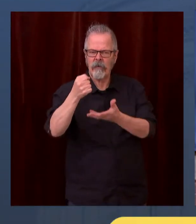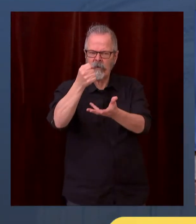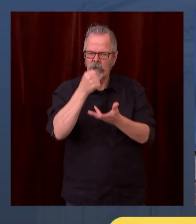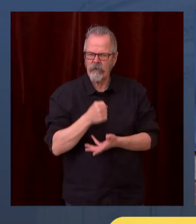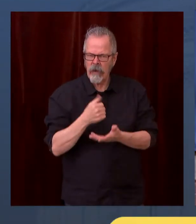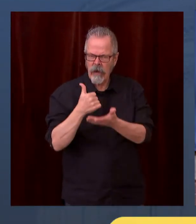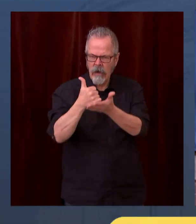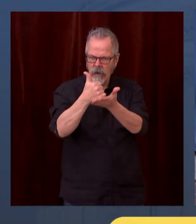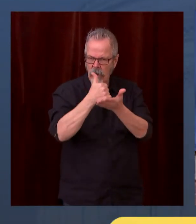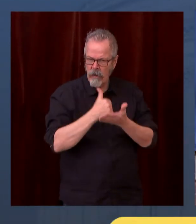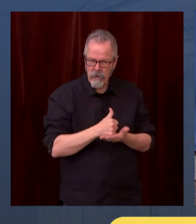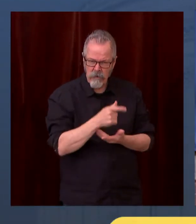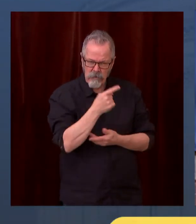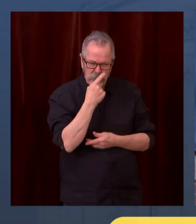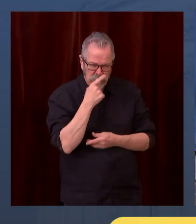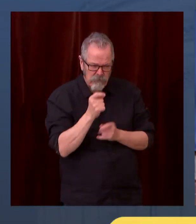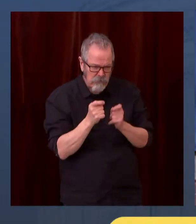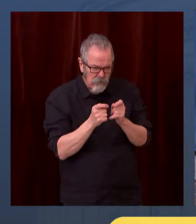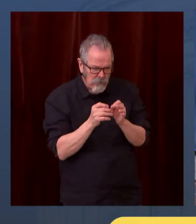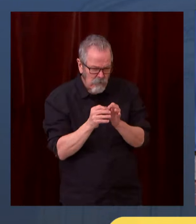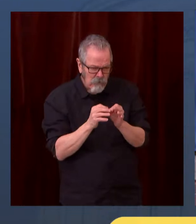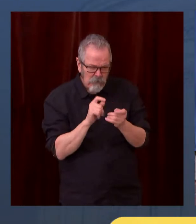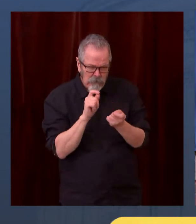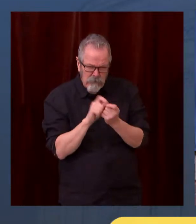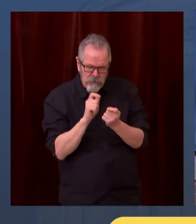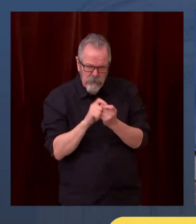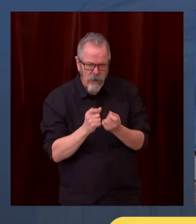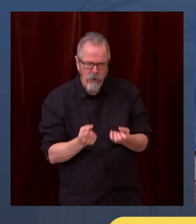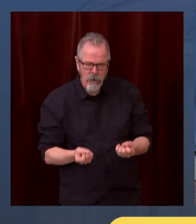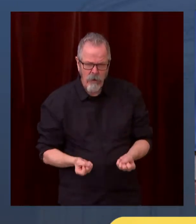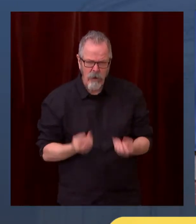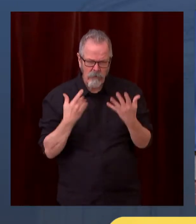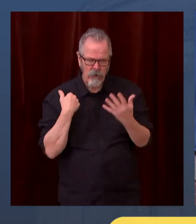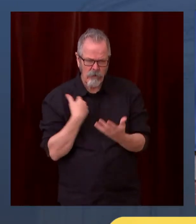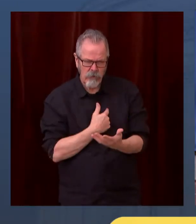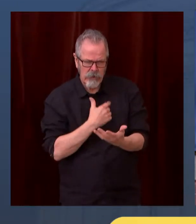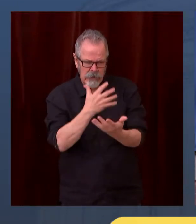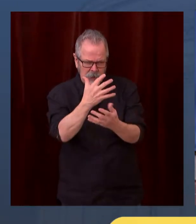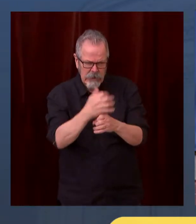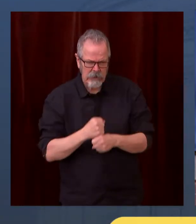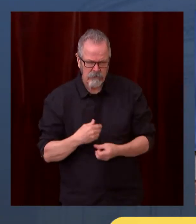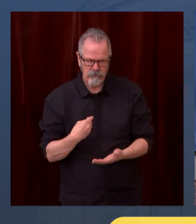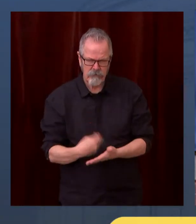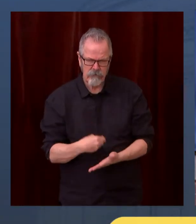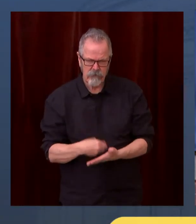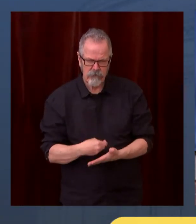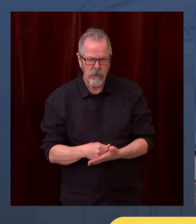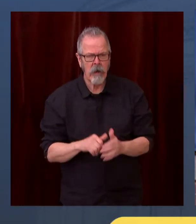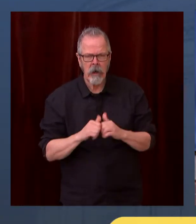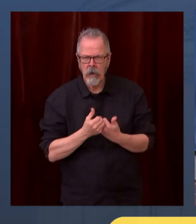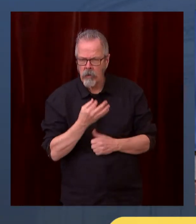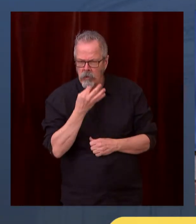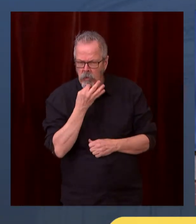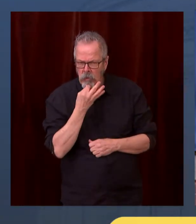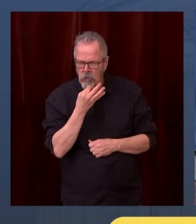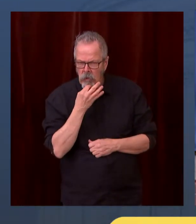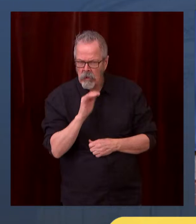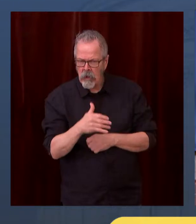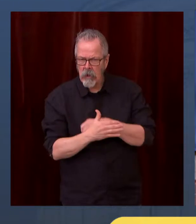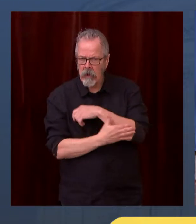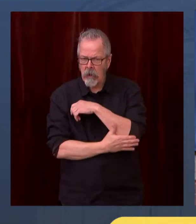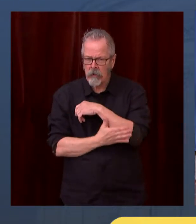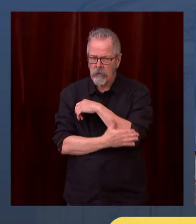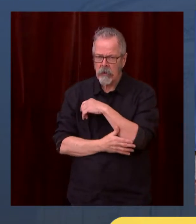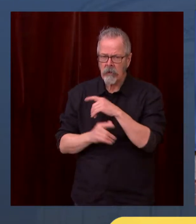you can share specifically about the dollar amount that we've received and how quickly the counties and tribes will begin